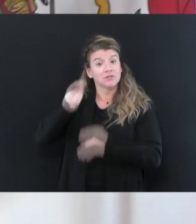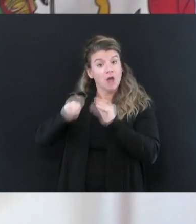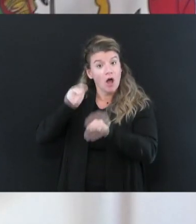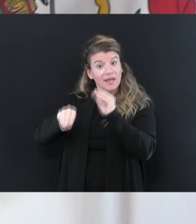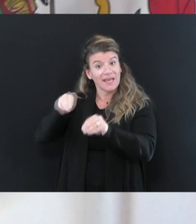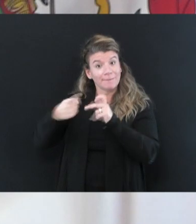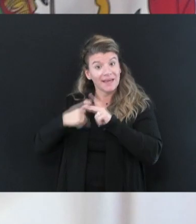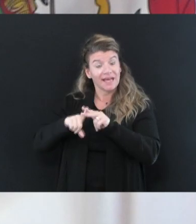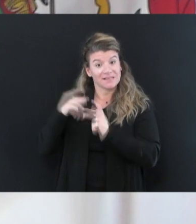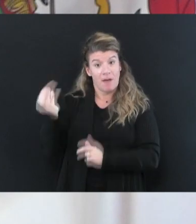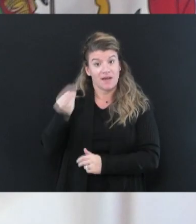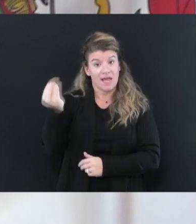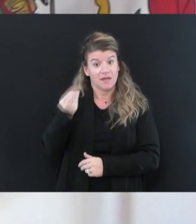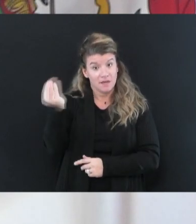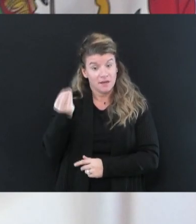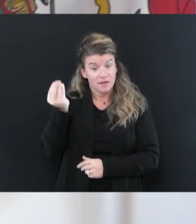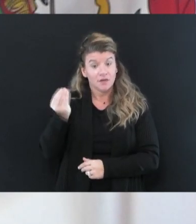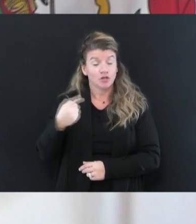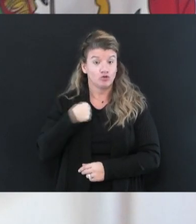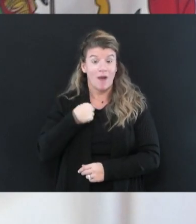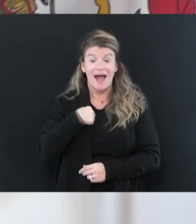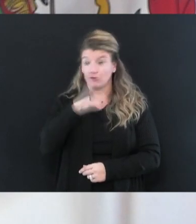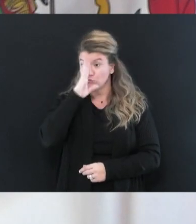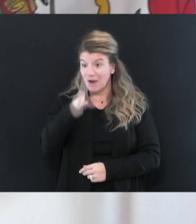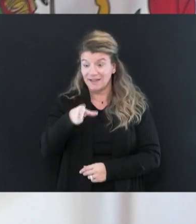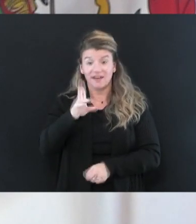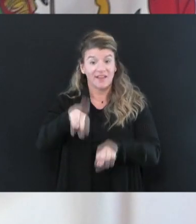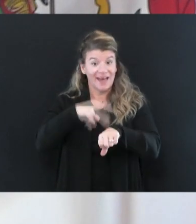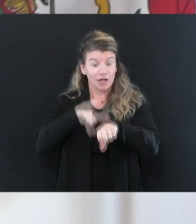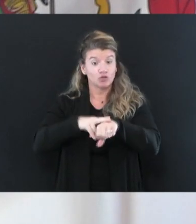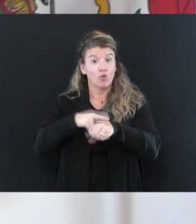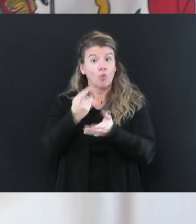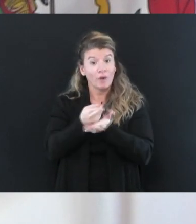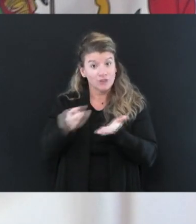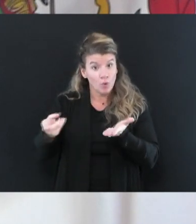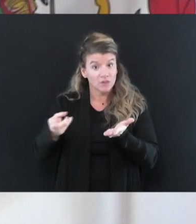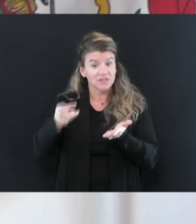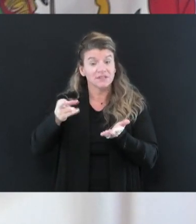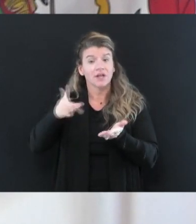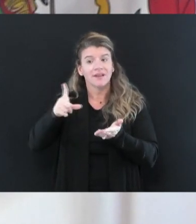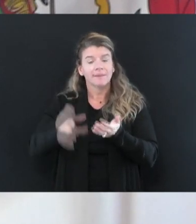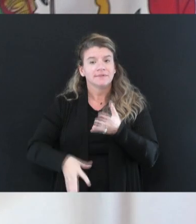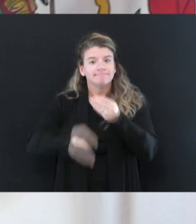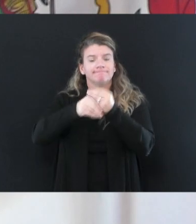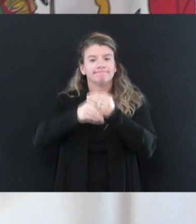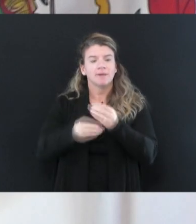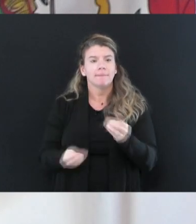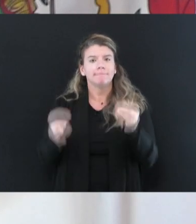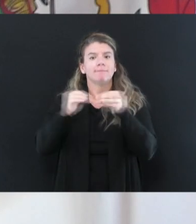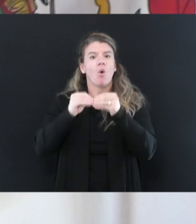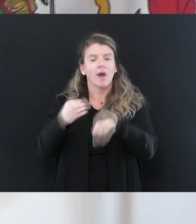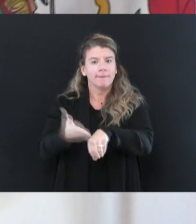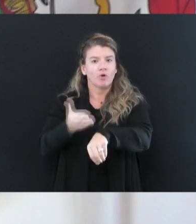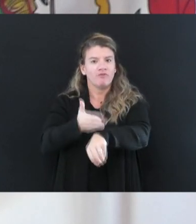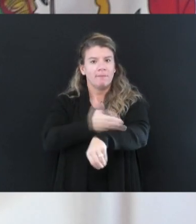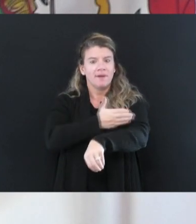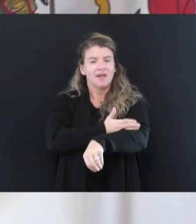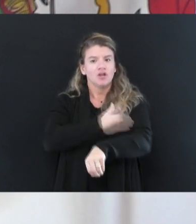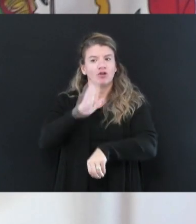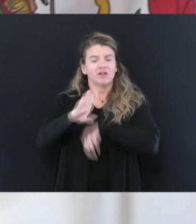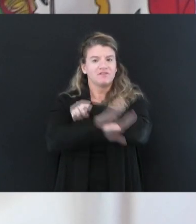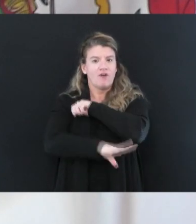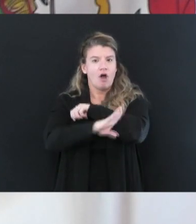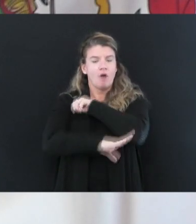Monday. I've directed the West Virginia Department of Natural Resources to implement additional improvements to its fall